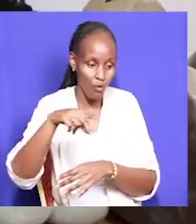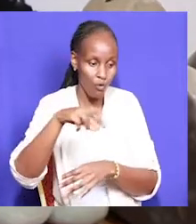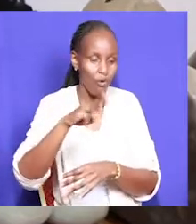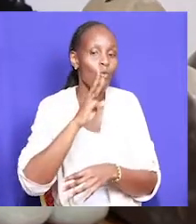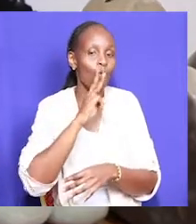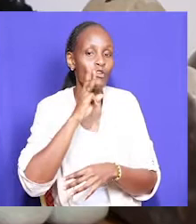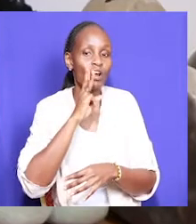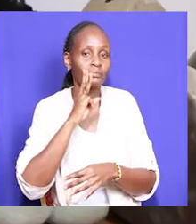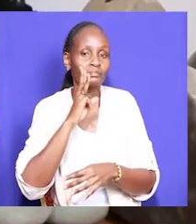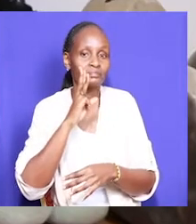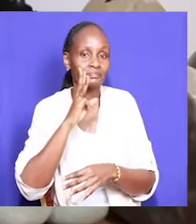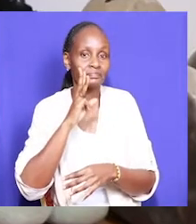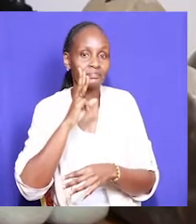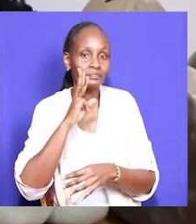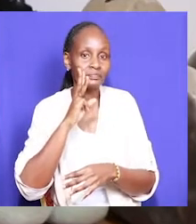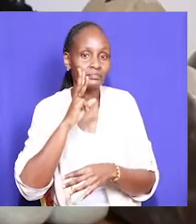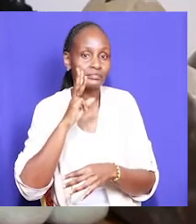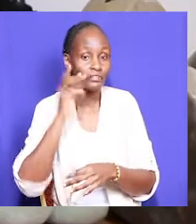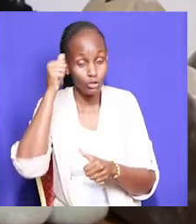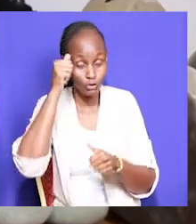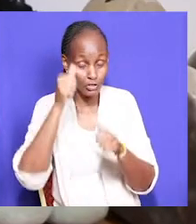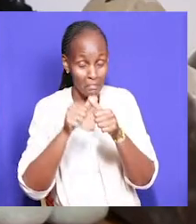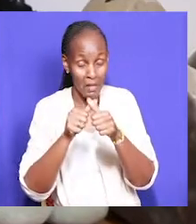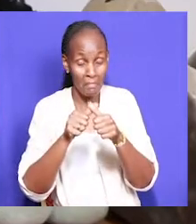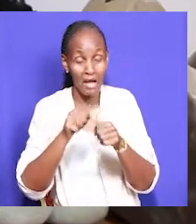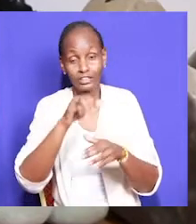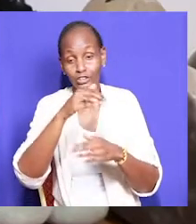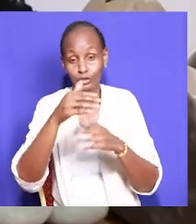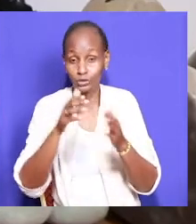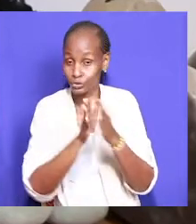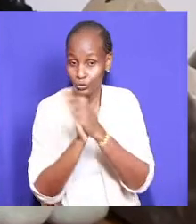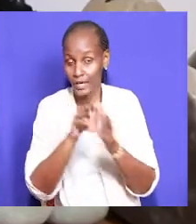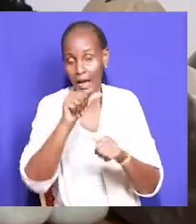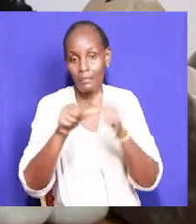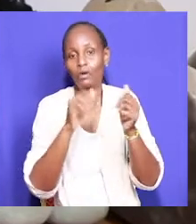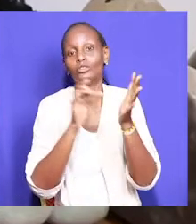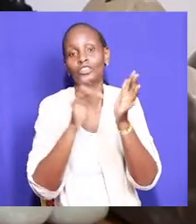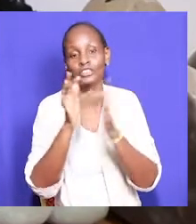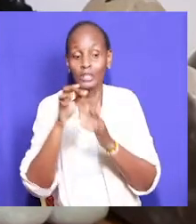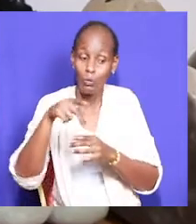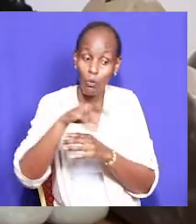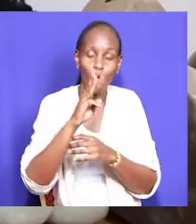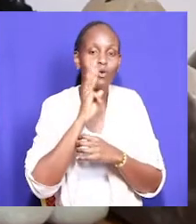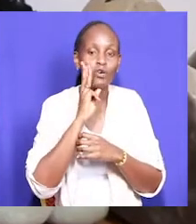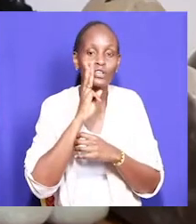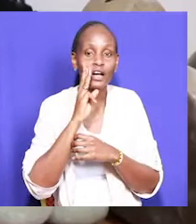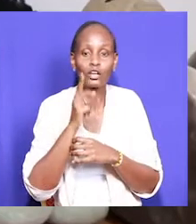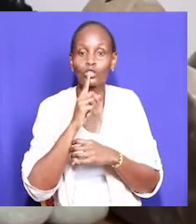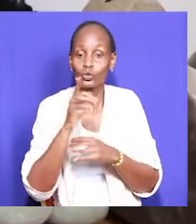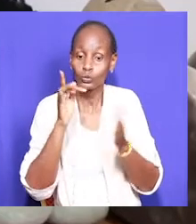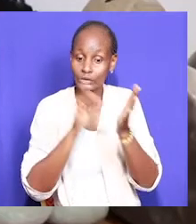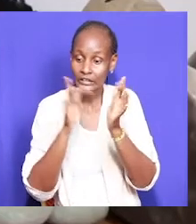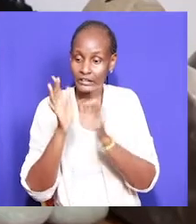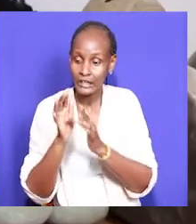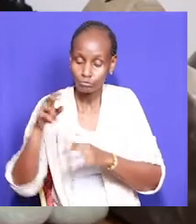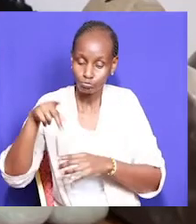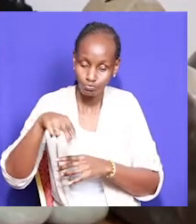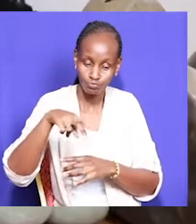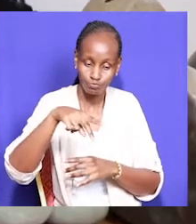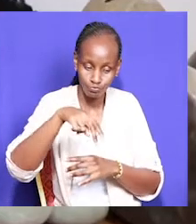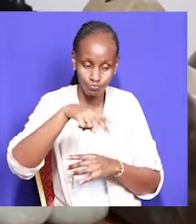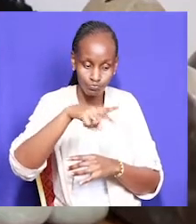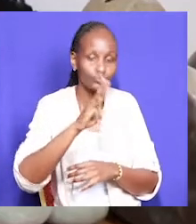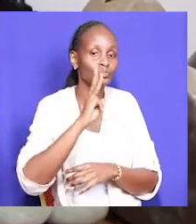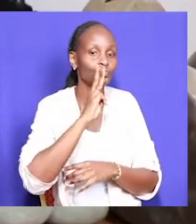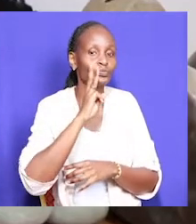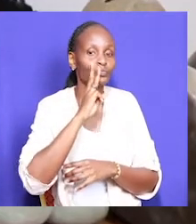Jesus. Remember the stories about Jesus walking on water? So Jesus walked on water. Trip,